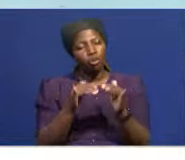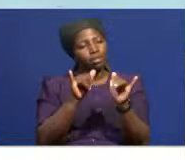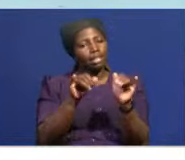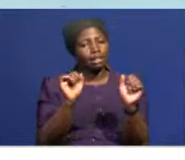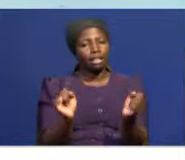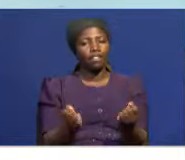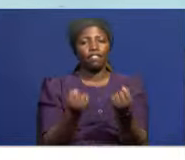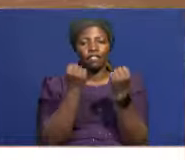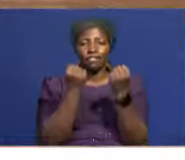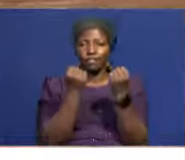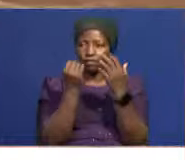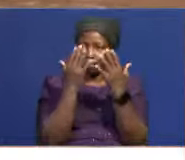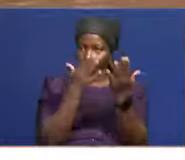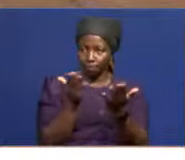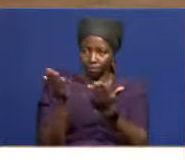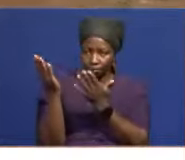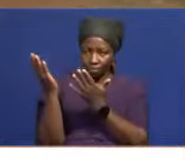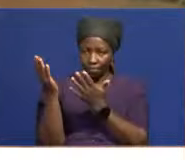safe.